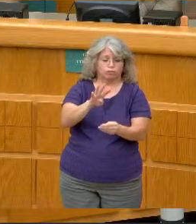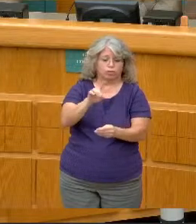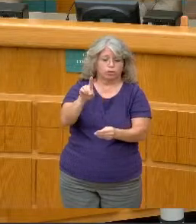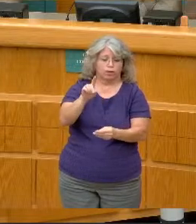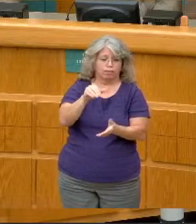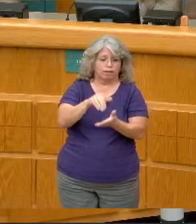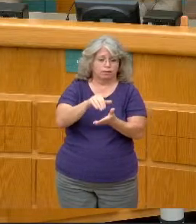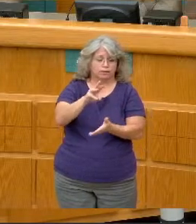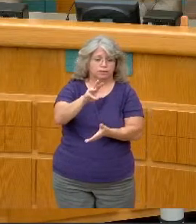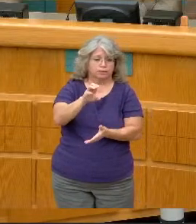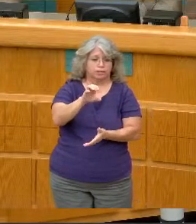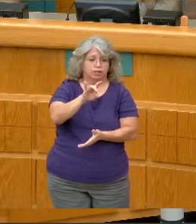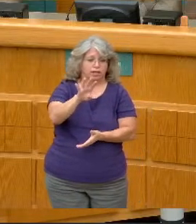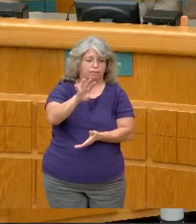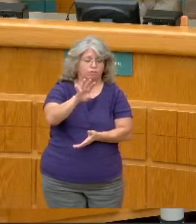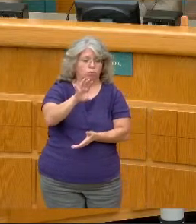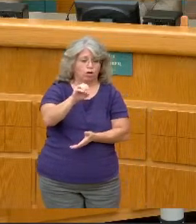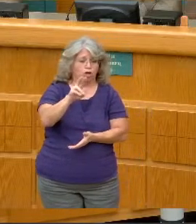deaths combined for a total of